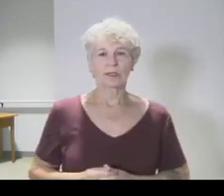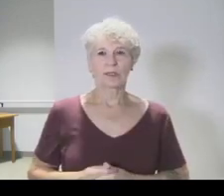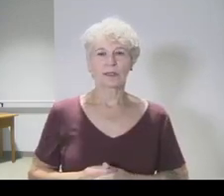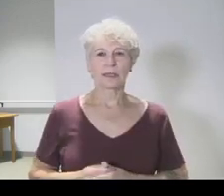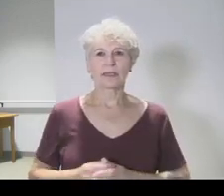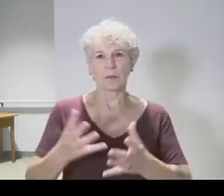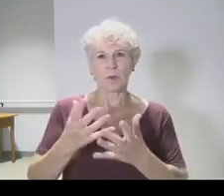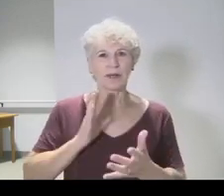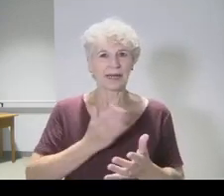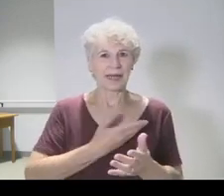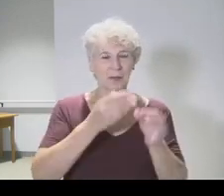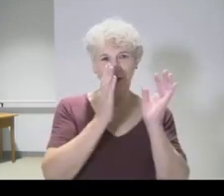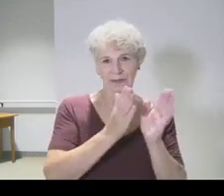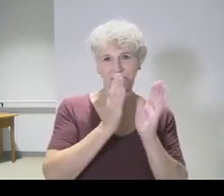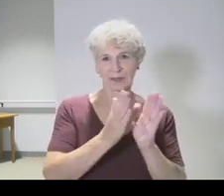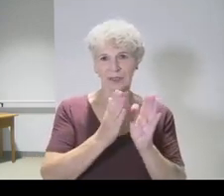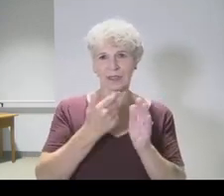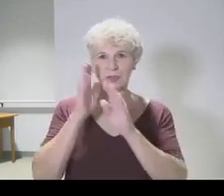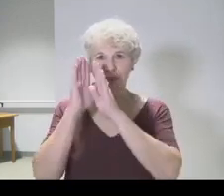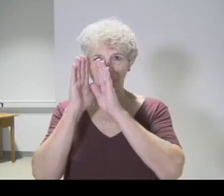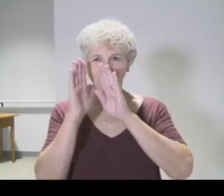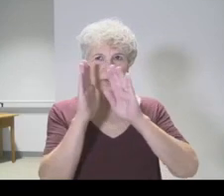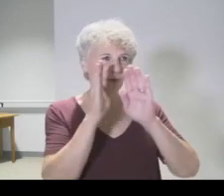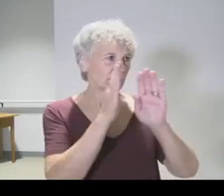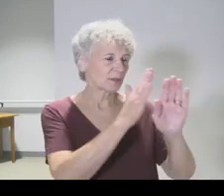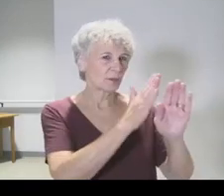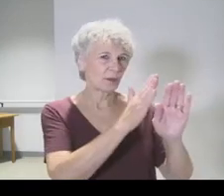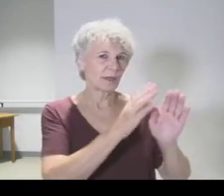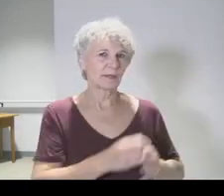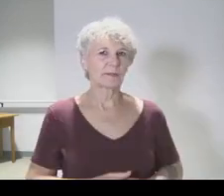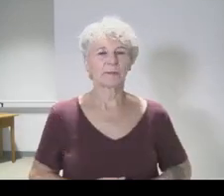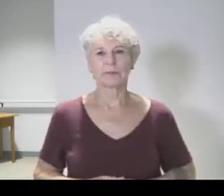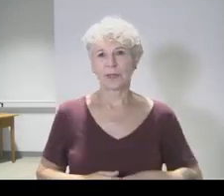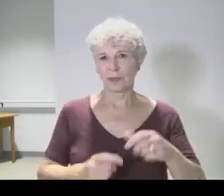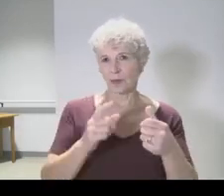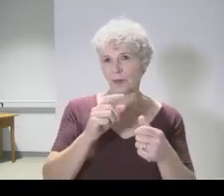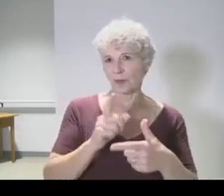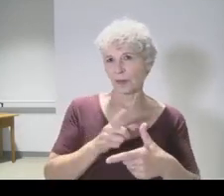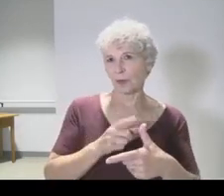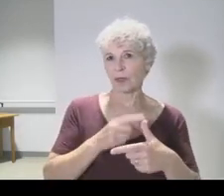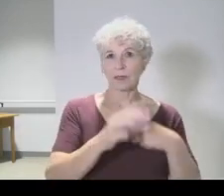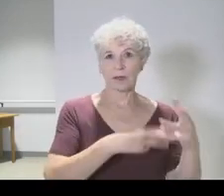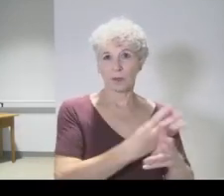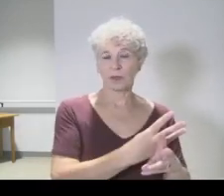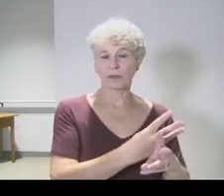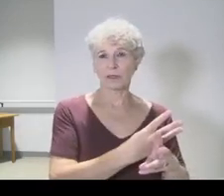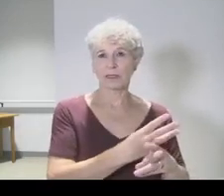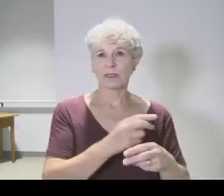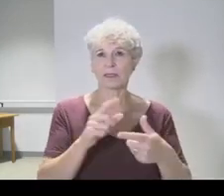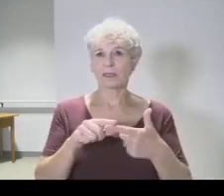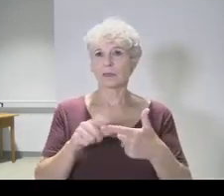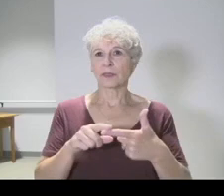for our attention and try to move our eyes off of Christ. They're number one, the world, and number